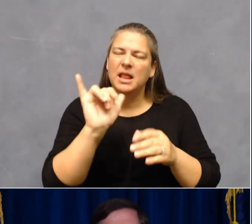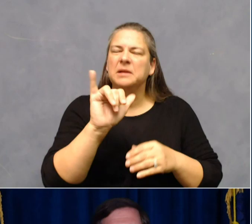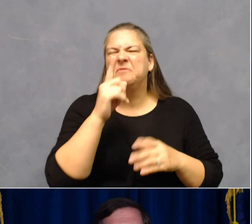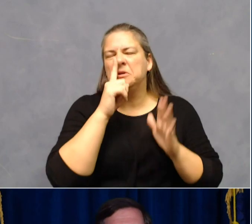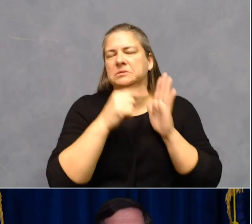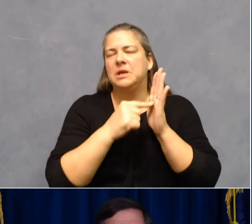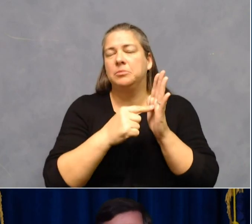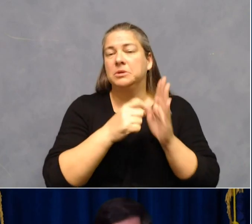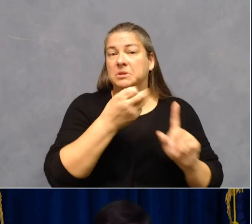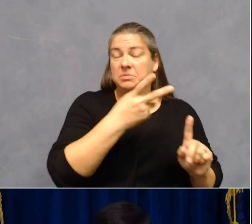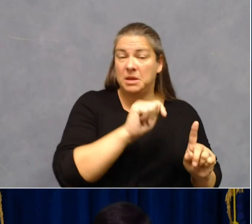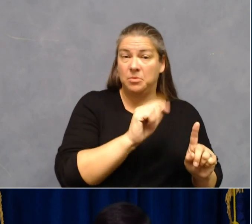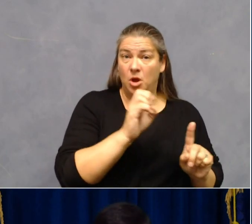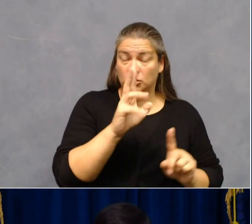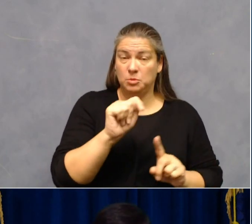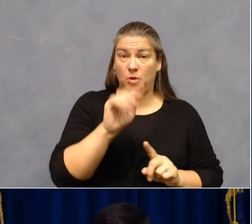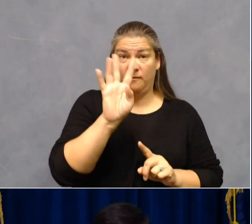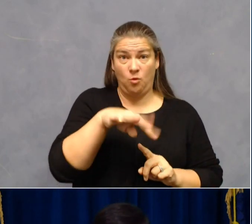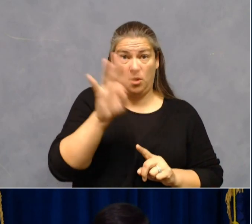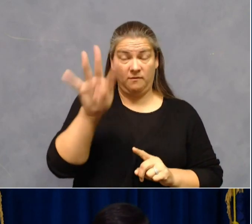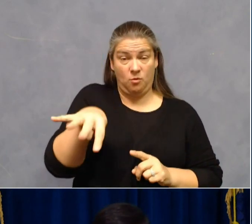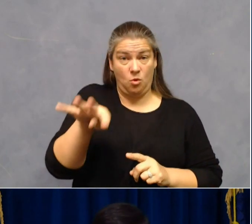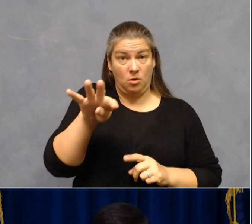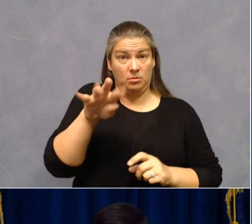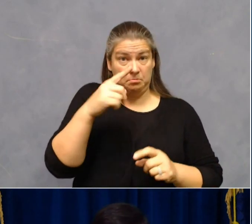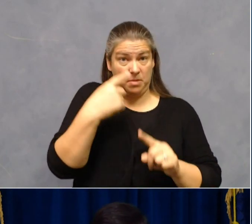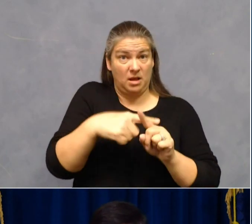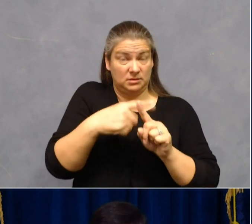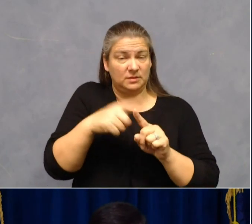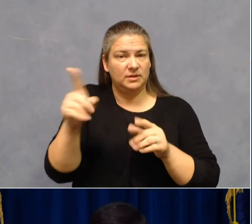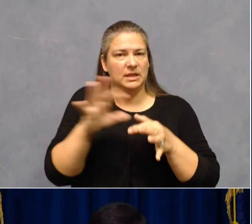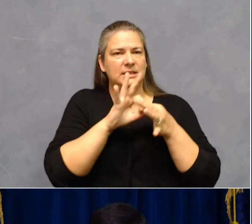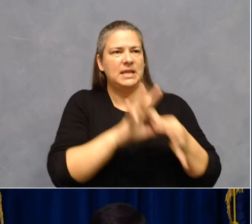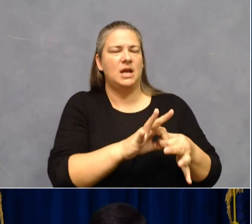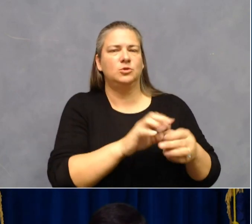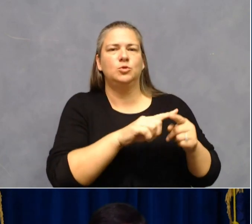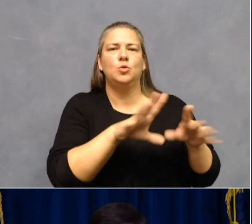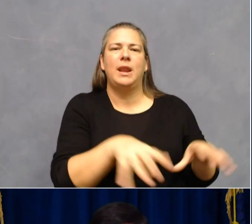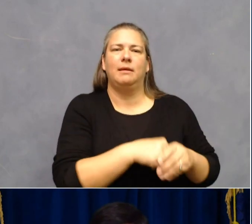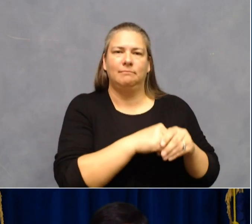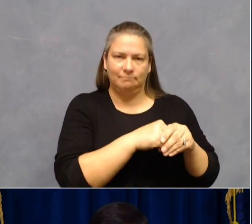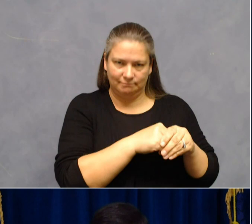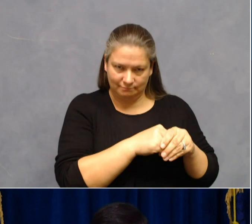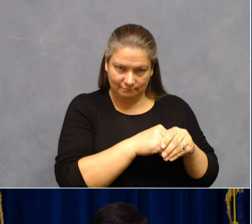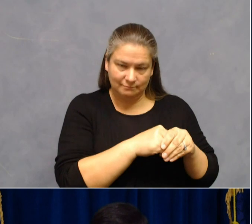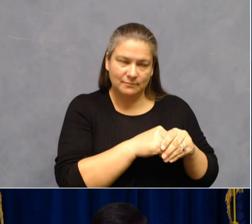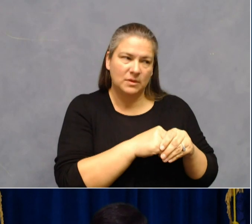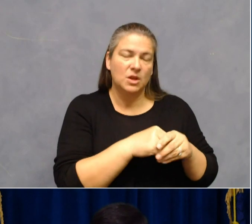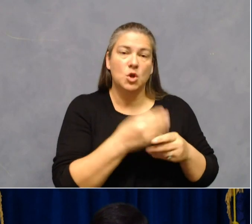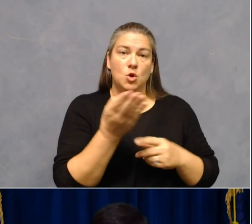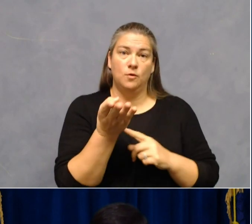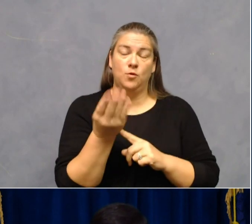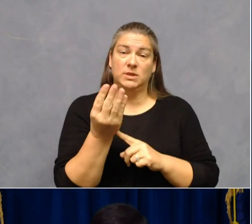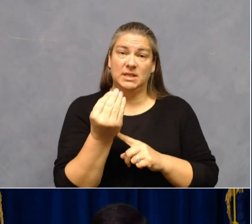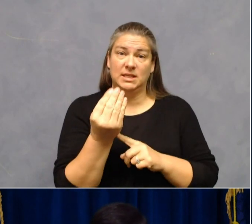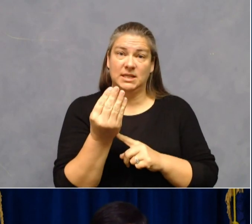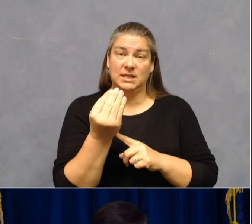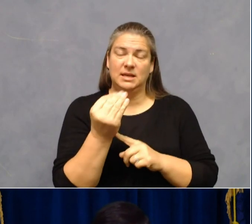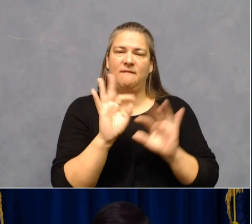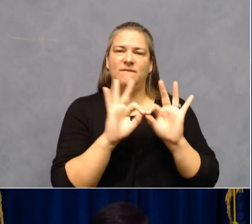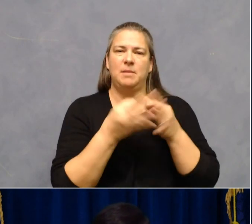at least 44 cases connected to weddings, at least 14 family